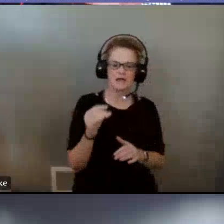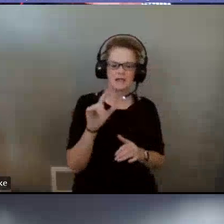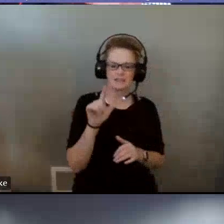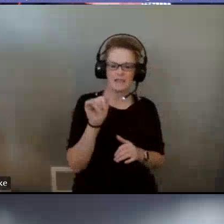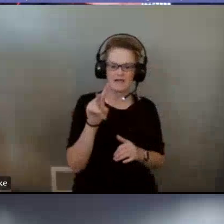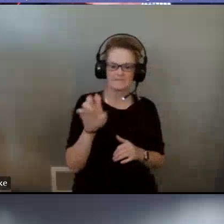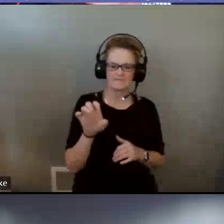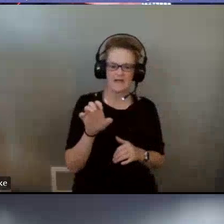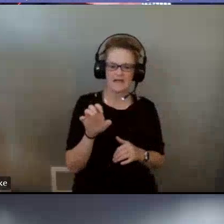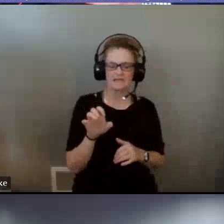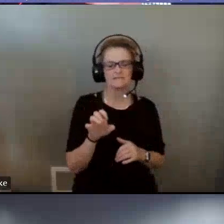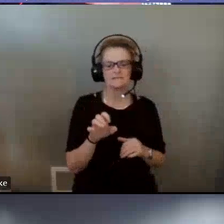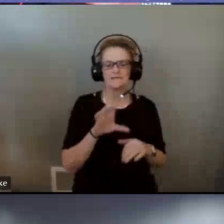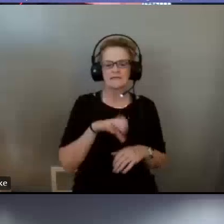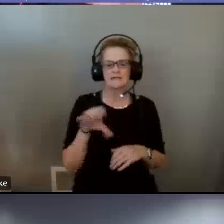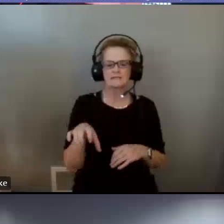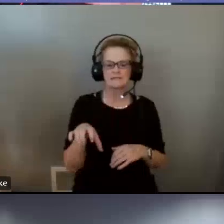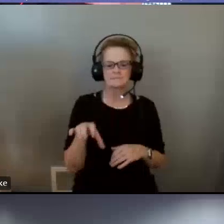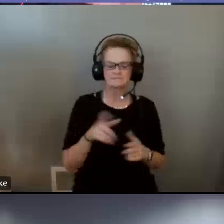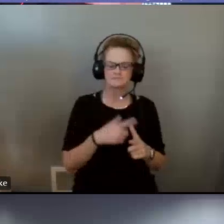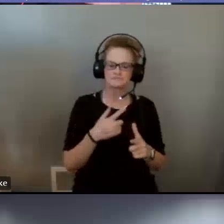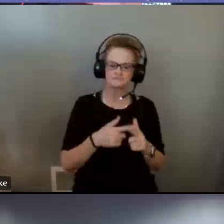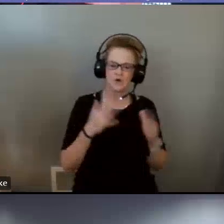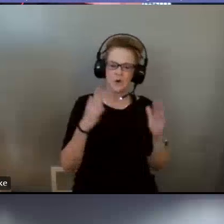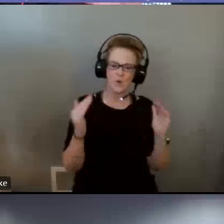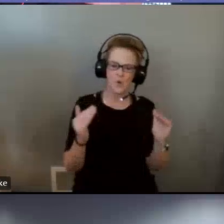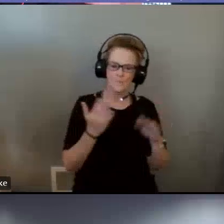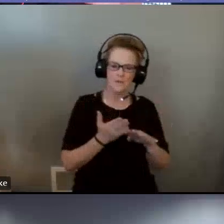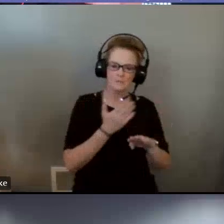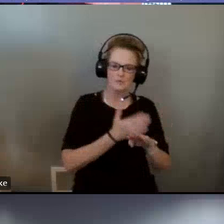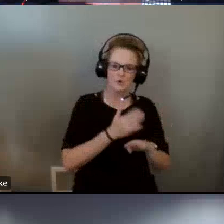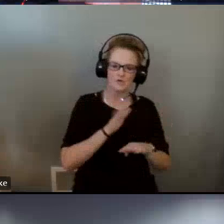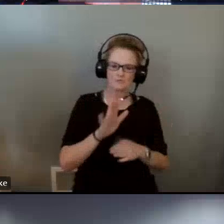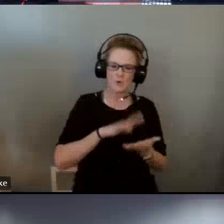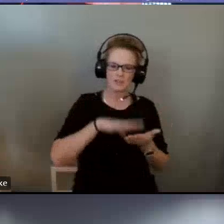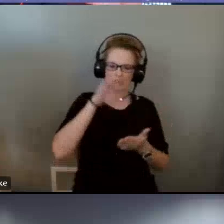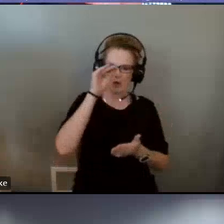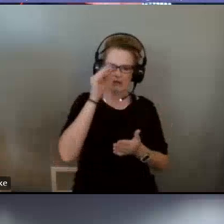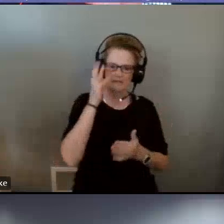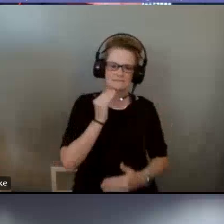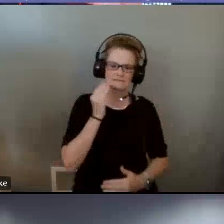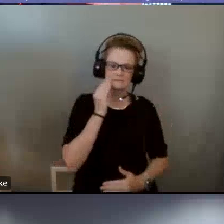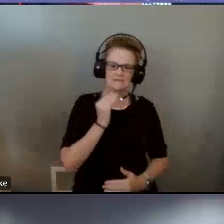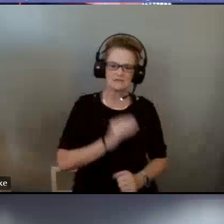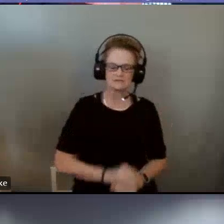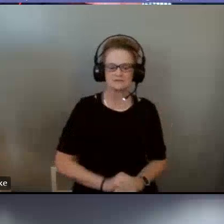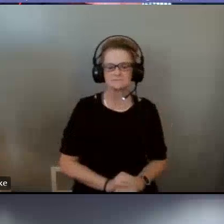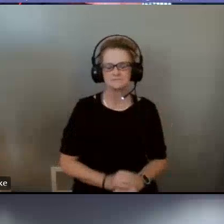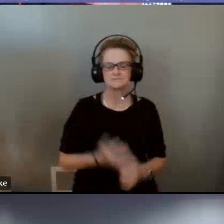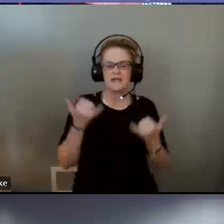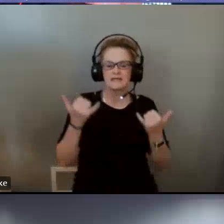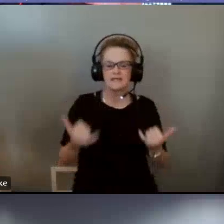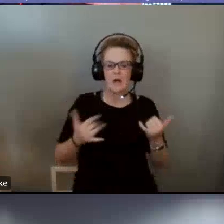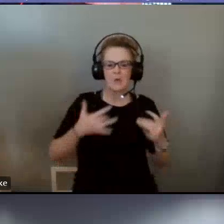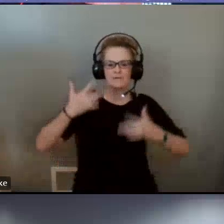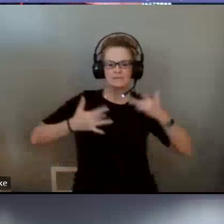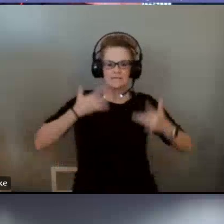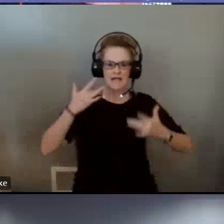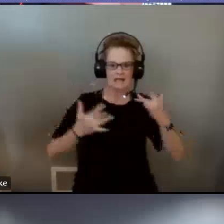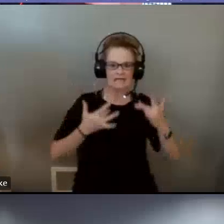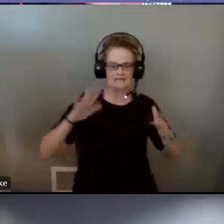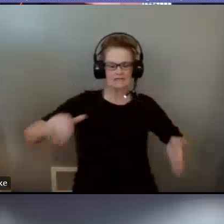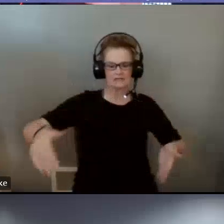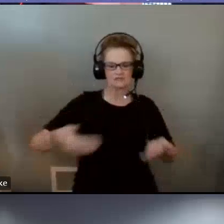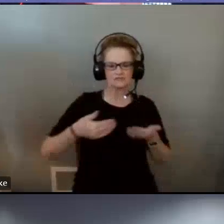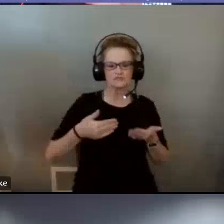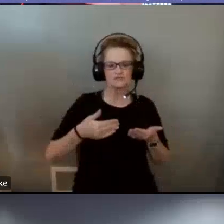screen. We hope that these features improve your learning experience. Now I'm excited to introduce our guest speaker,